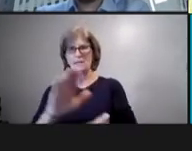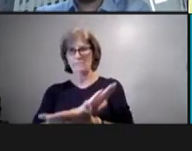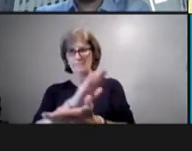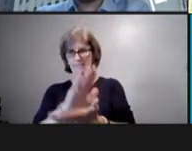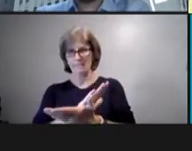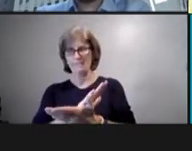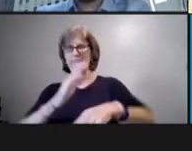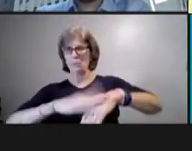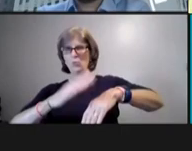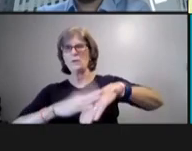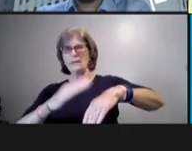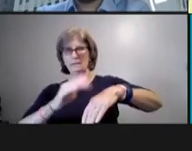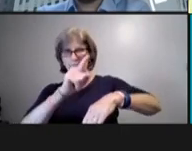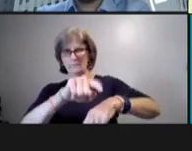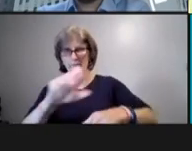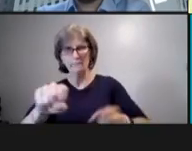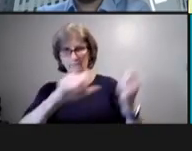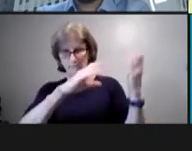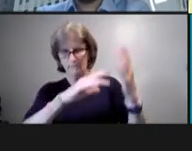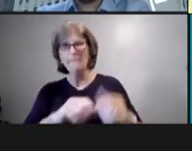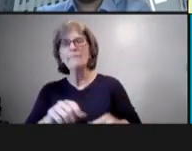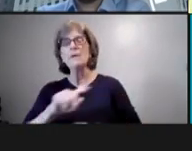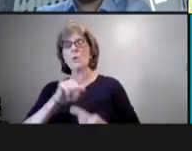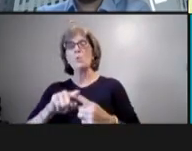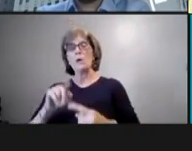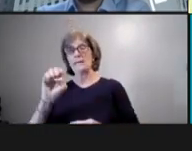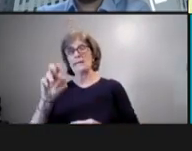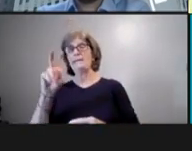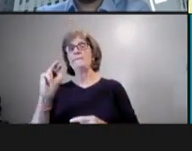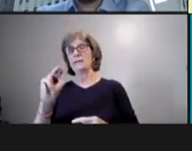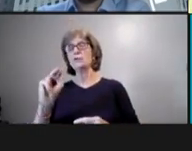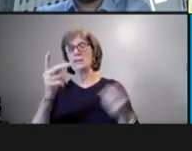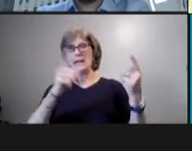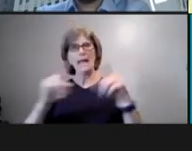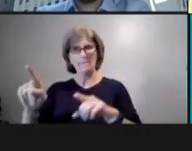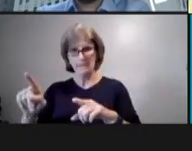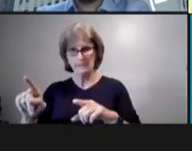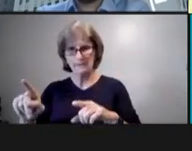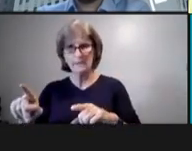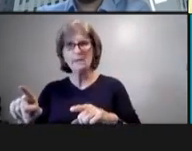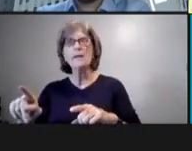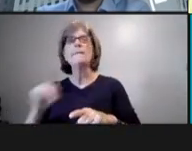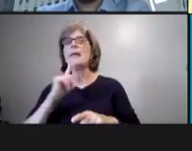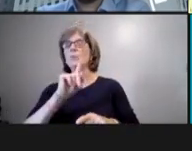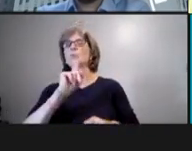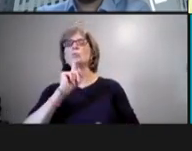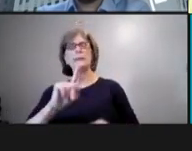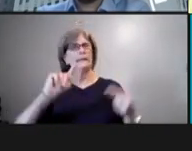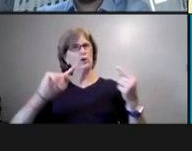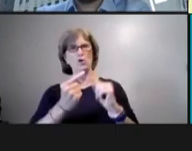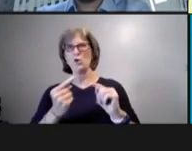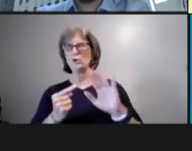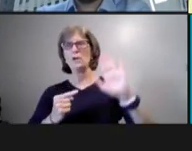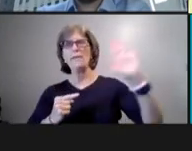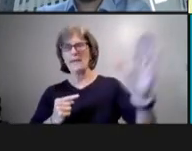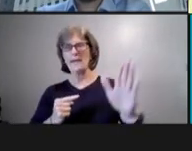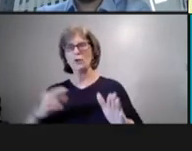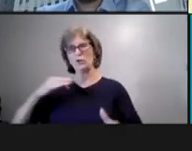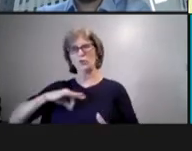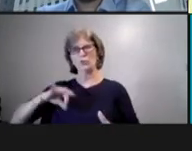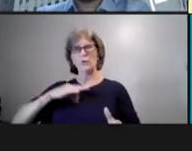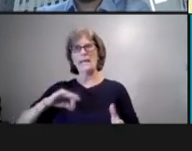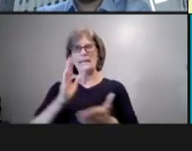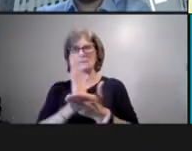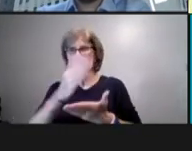occurs. As you know, once an eviction filing occurs, that can really do harm to a tenant's history of renting. It